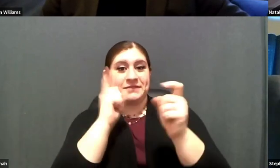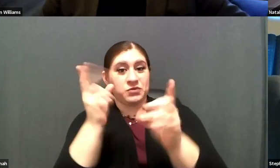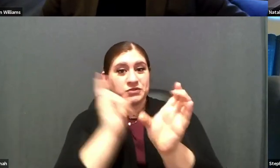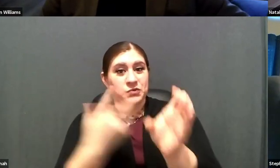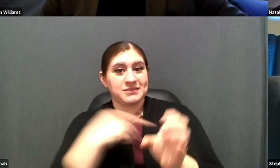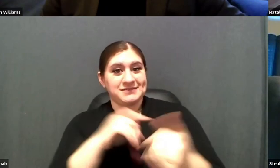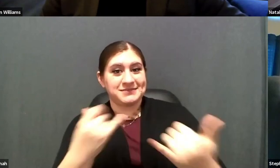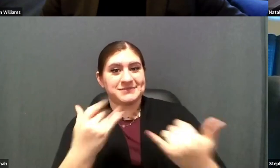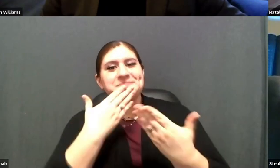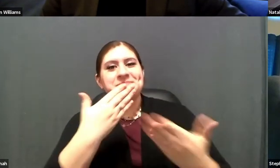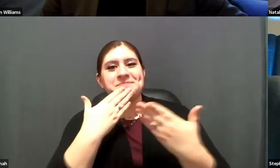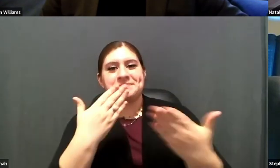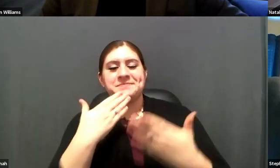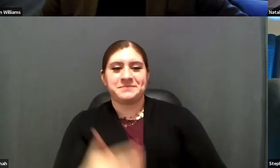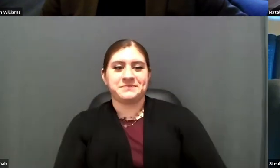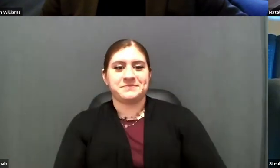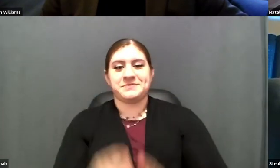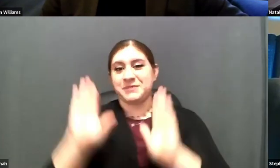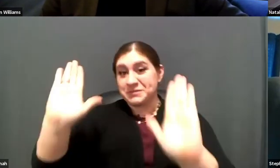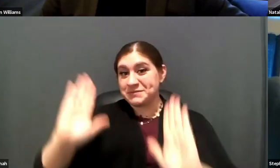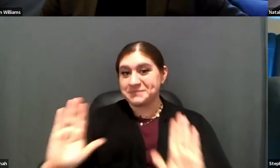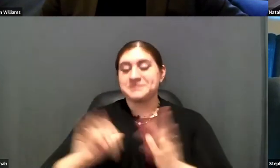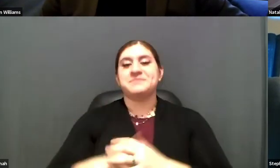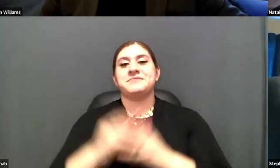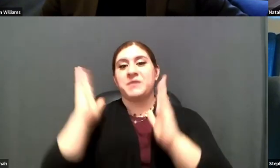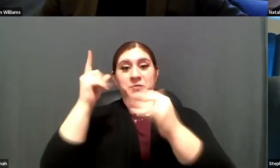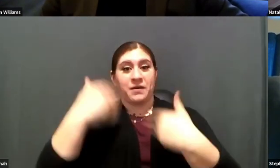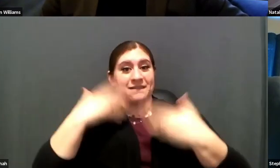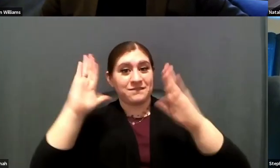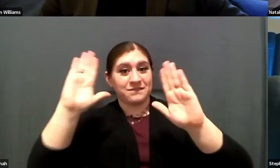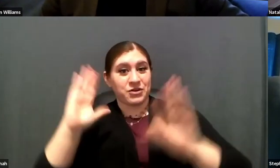us today. Thanks. Awesome. All right. Well, hope you guys have a great